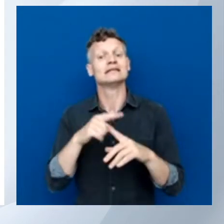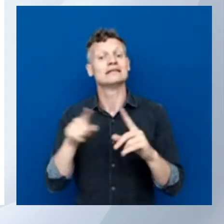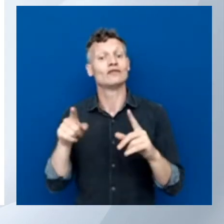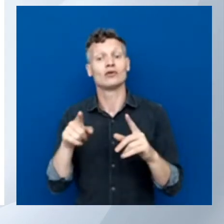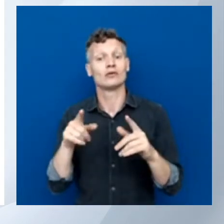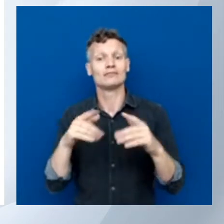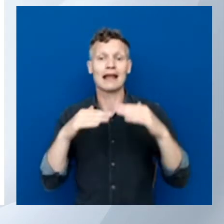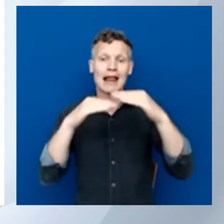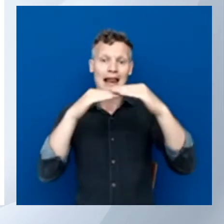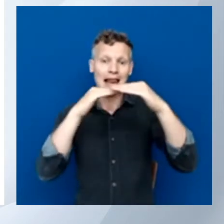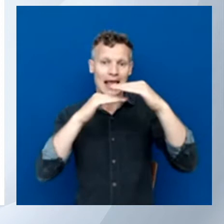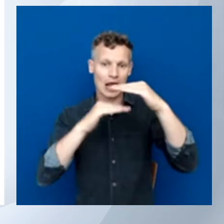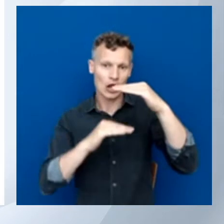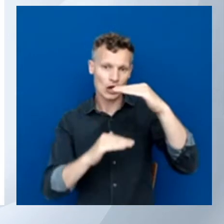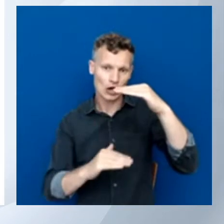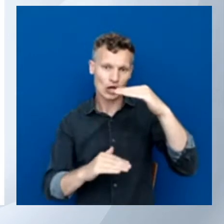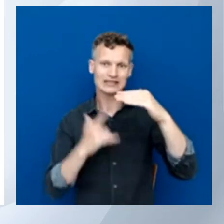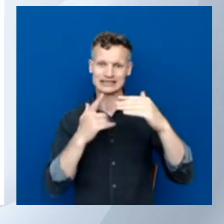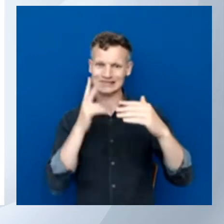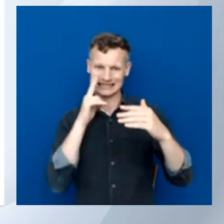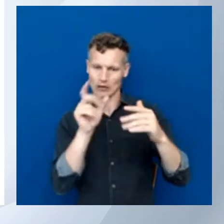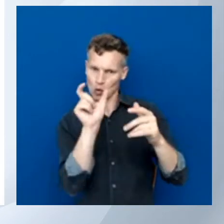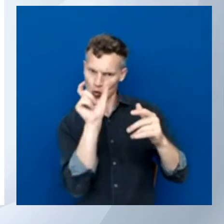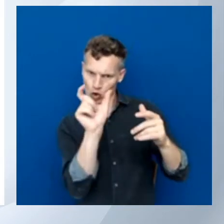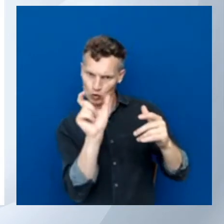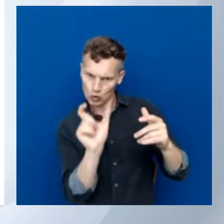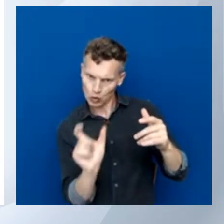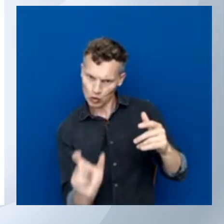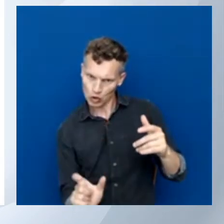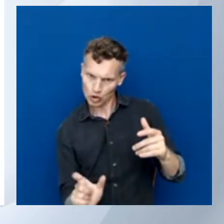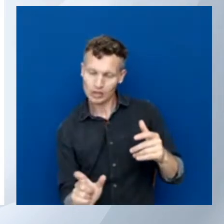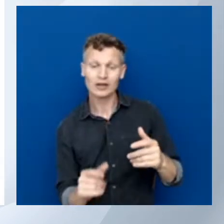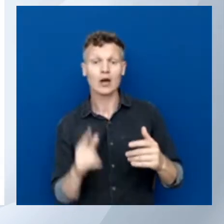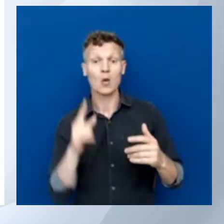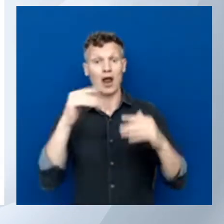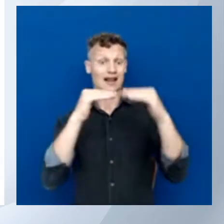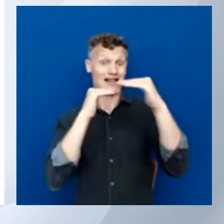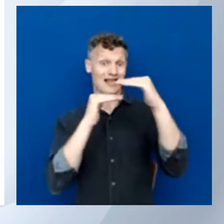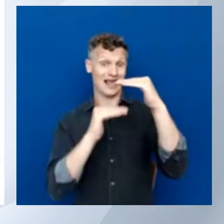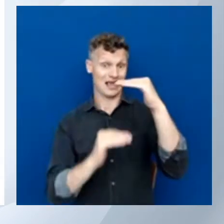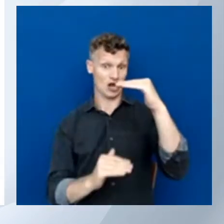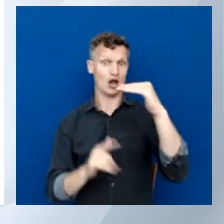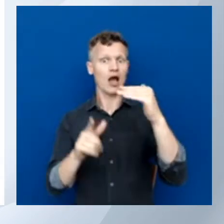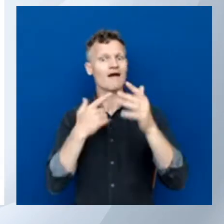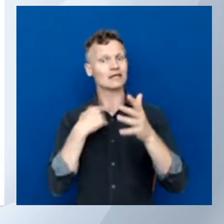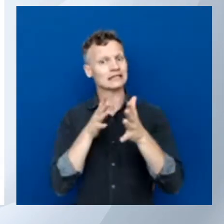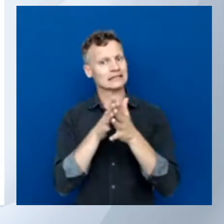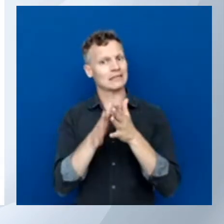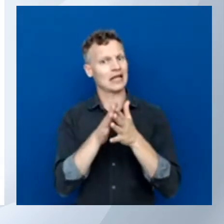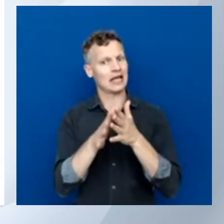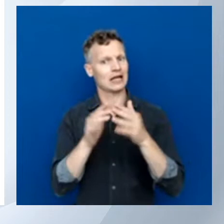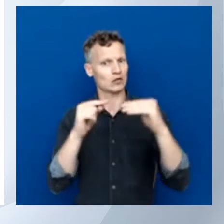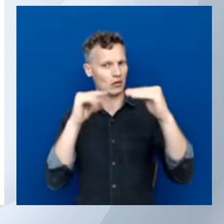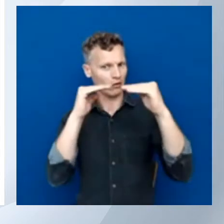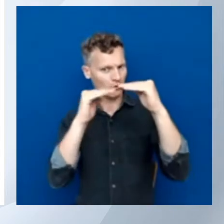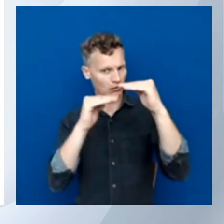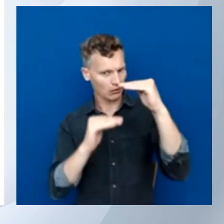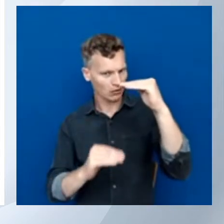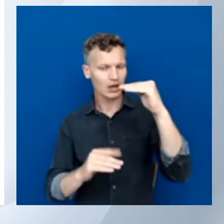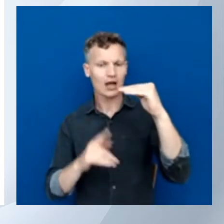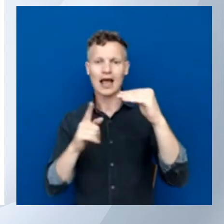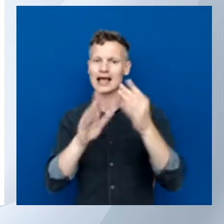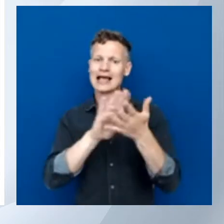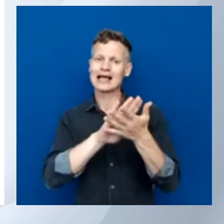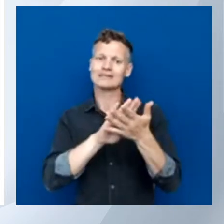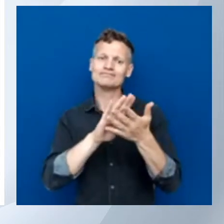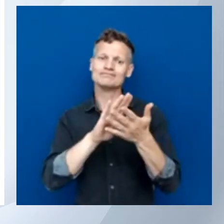neural network. Since each layer is explained, the explanations about the transformer, pooler,